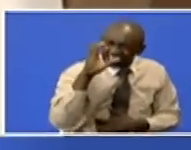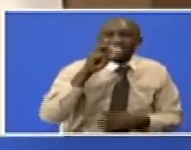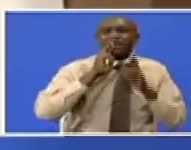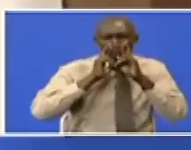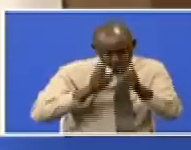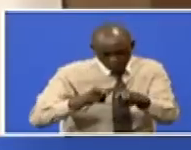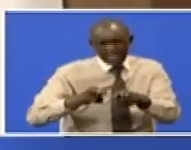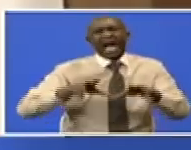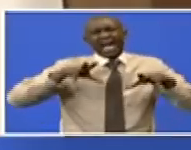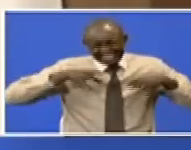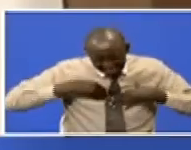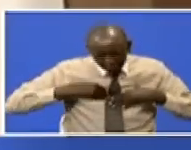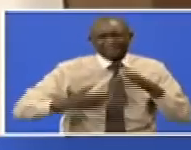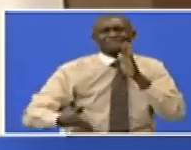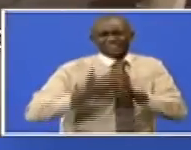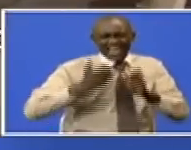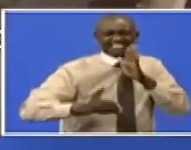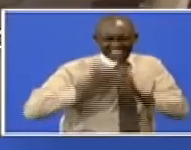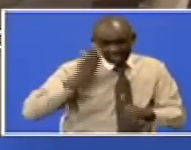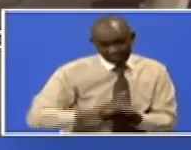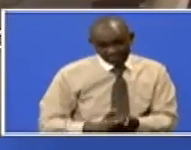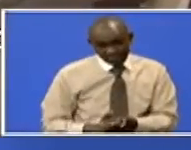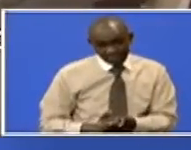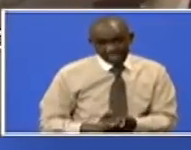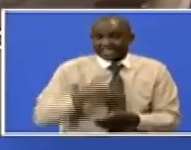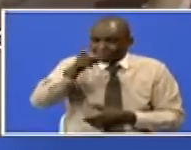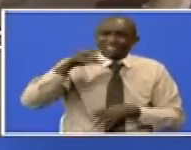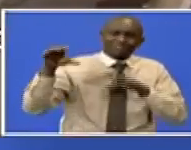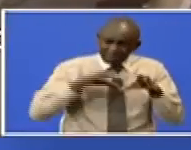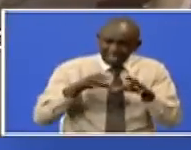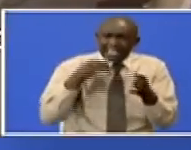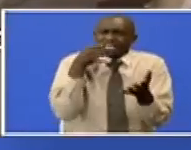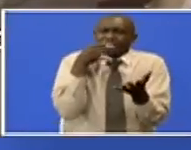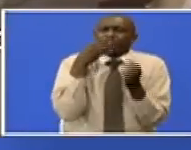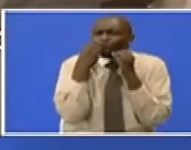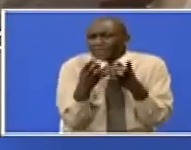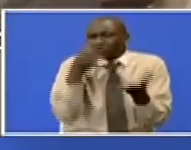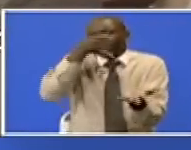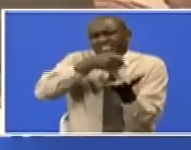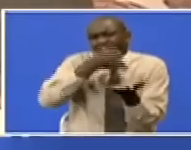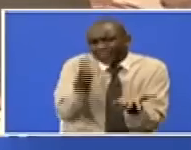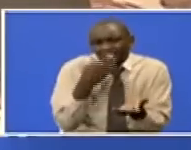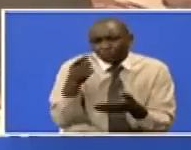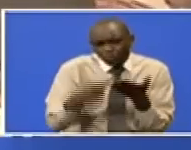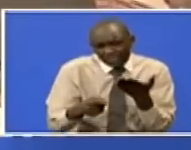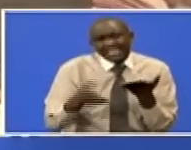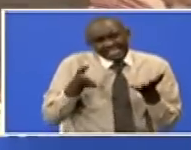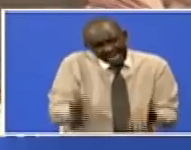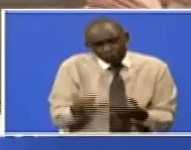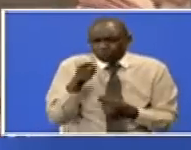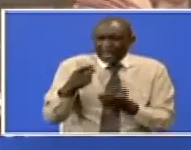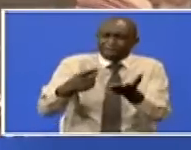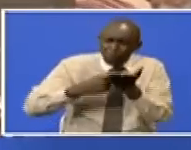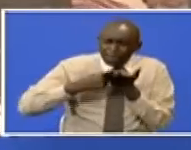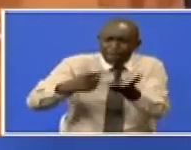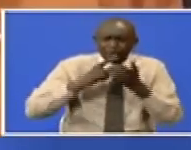report adopted as soon as possible. And they are suffering. The contents of that report triggering an early morning dialogue